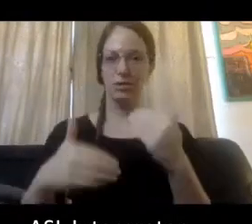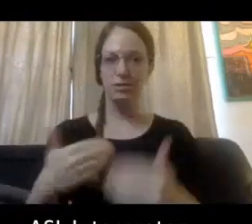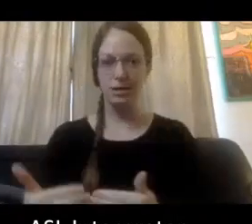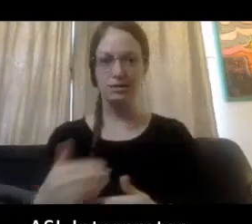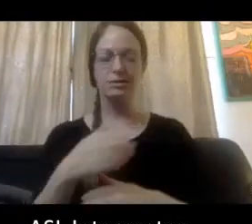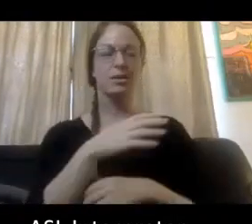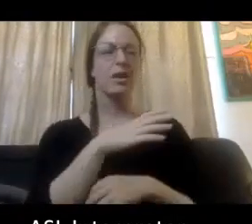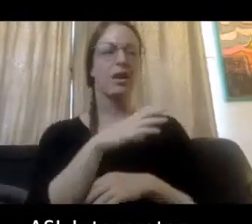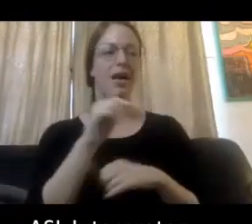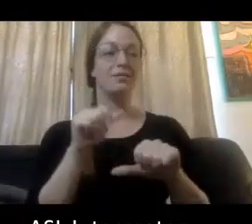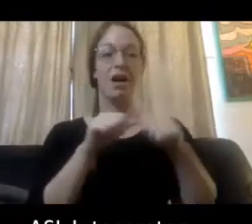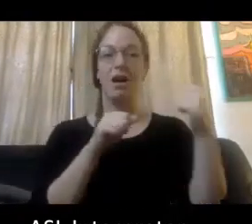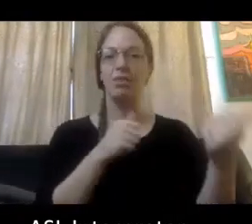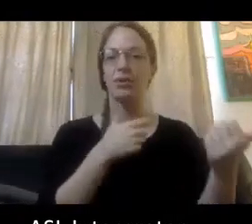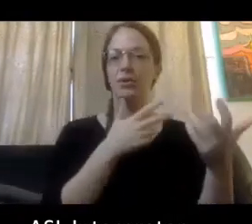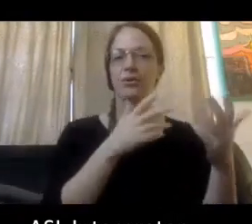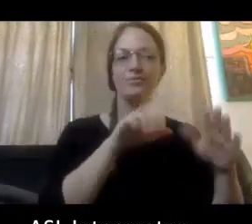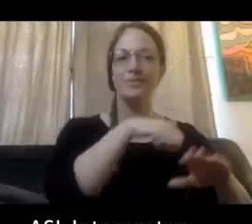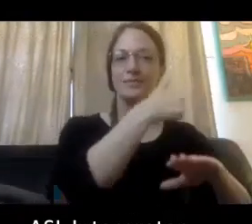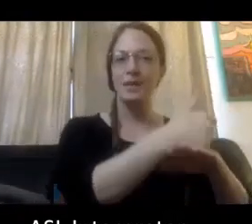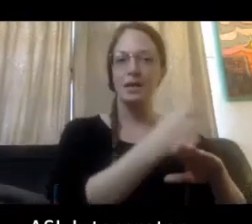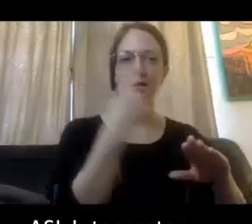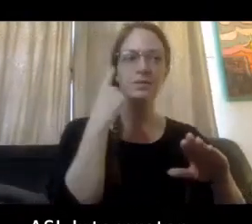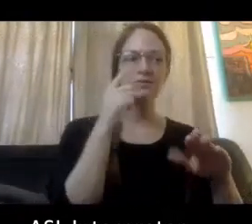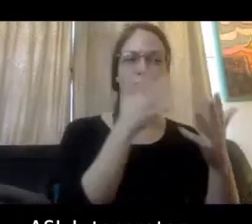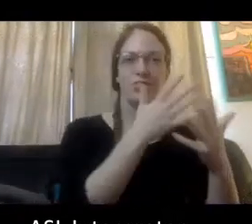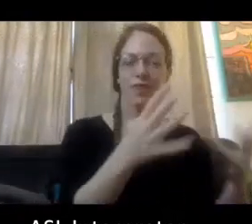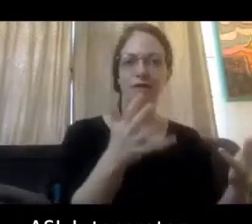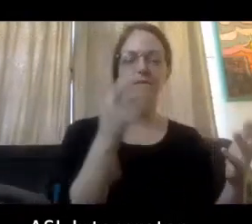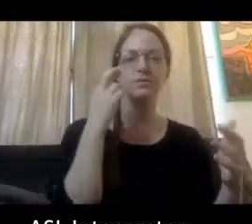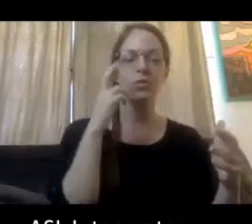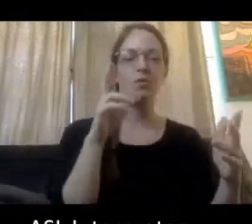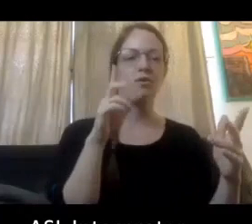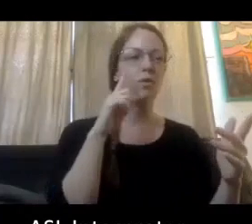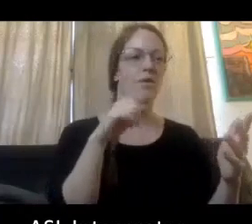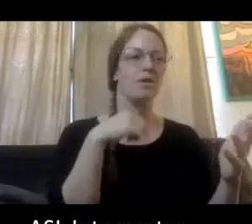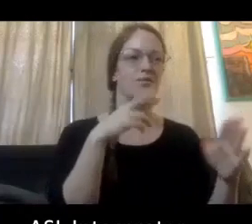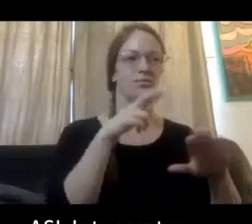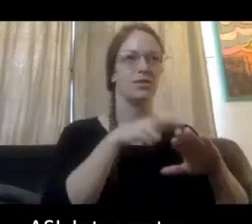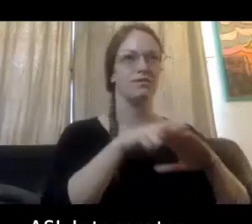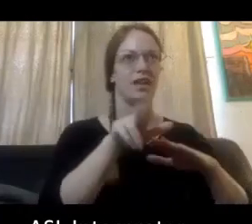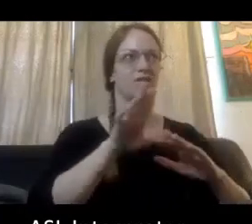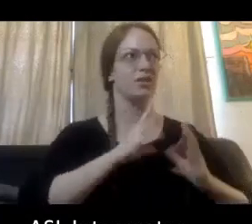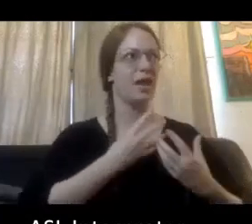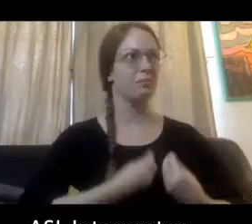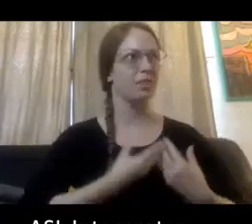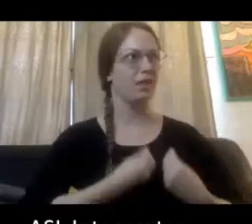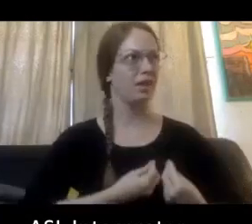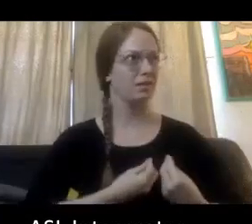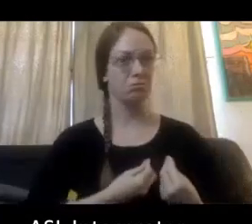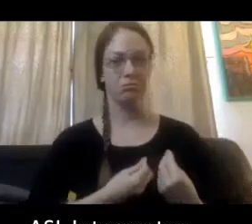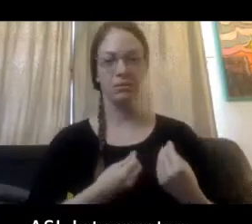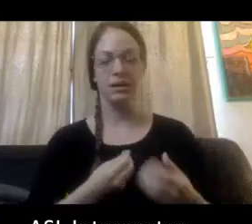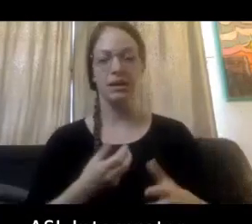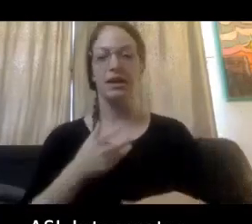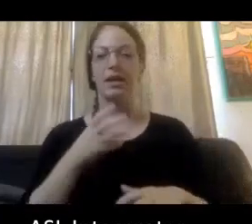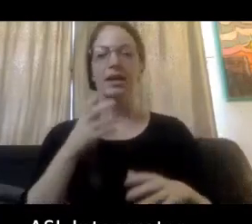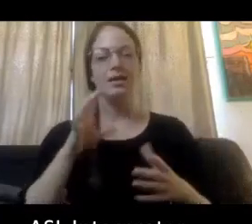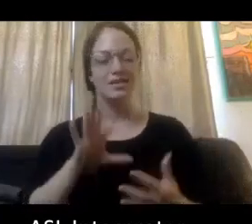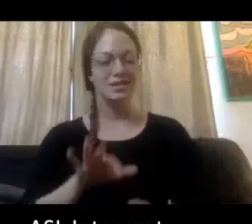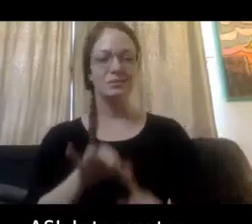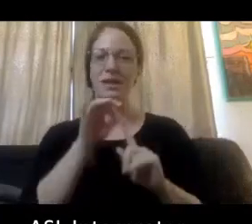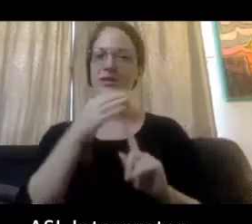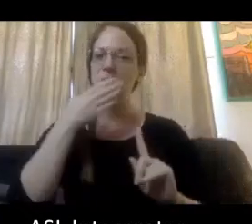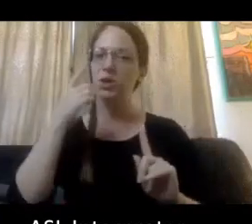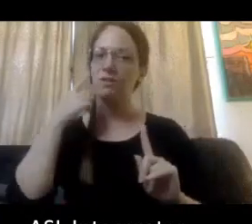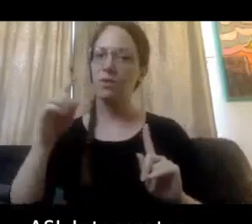tools, and we've got mechanics for like reflection and empathy, which has been really well received from, especially from like school environments and